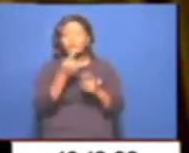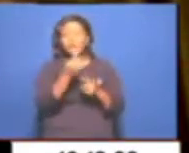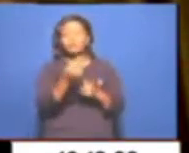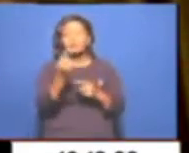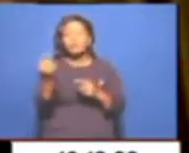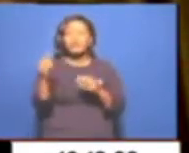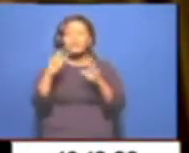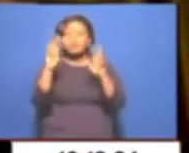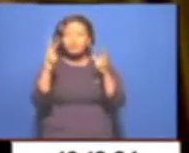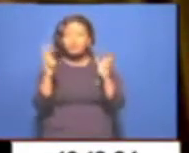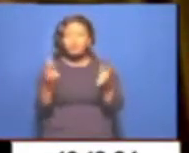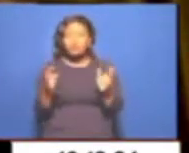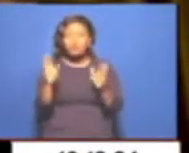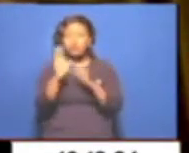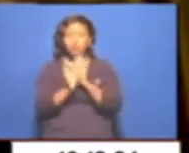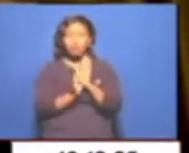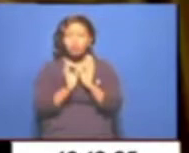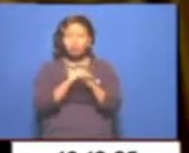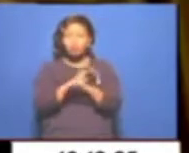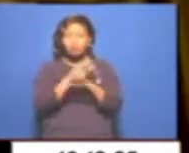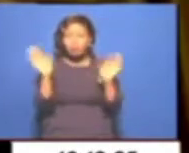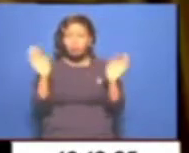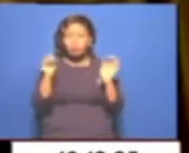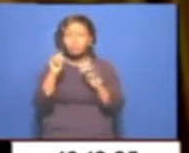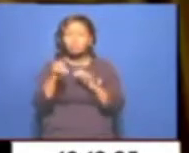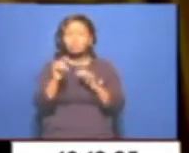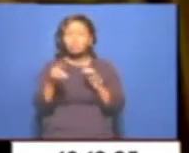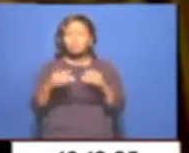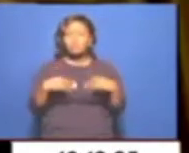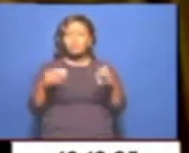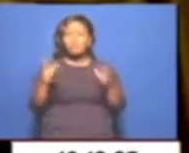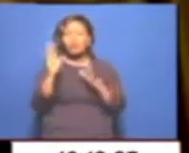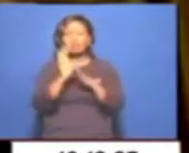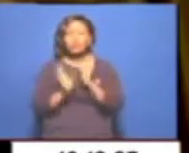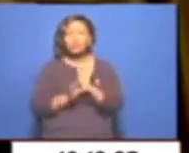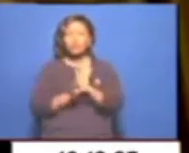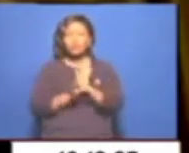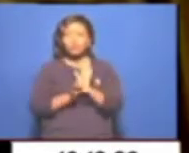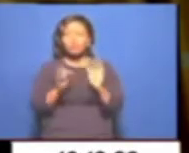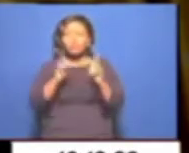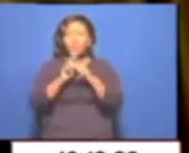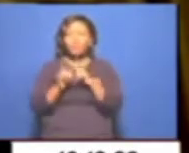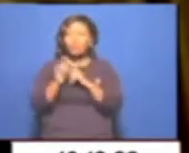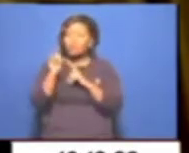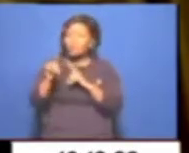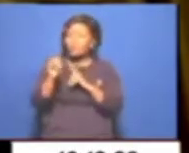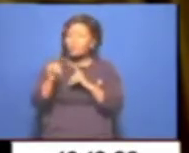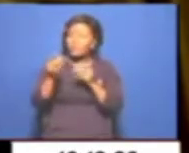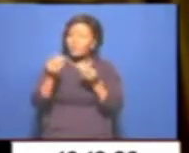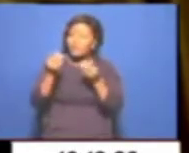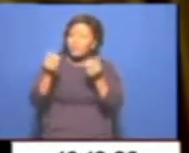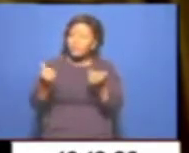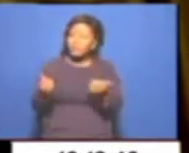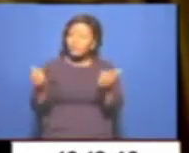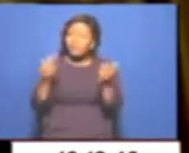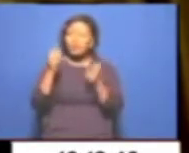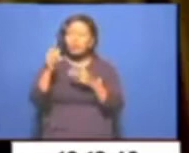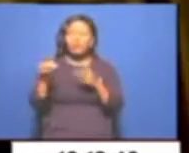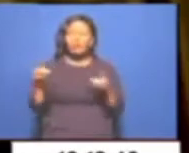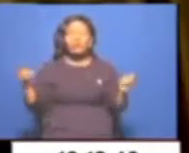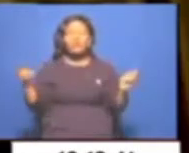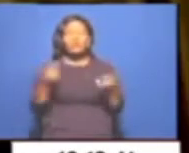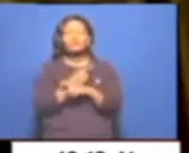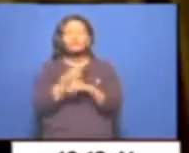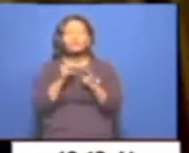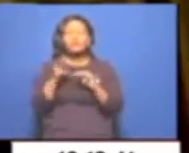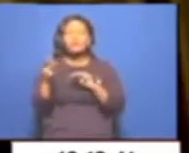bill. That is the clear record in the amendment chapter of the Constitution. And that also addresses one of the defense mechanisms we have